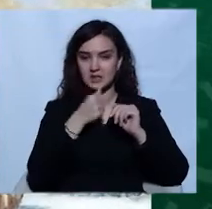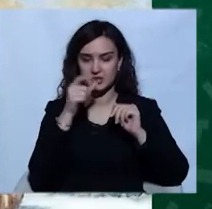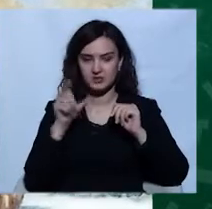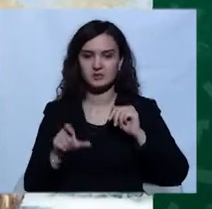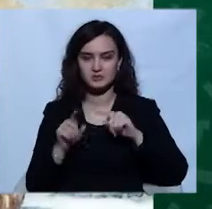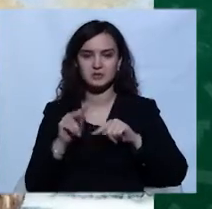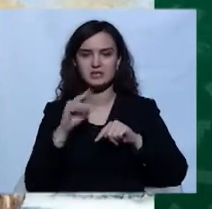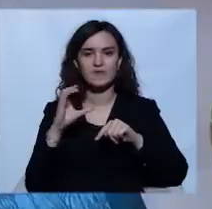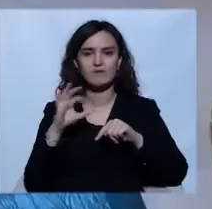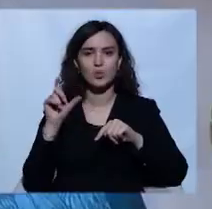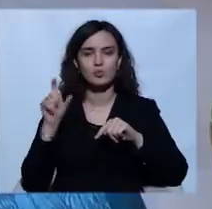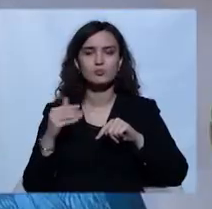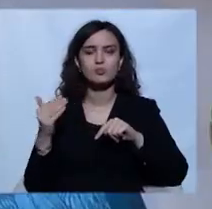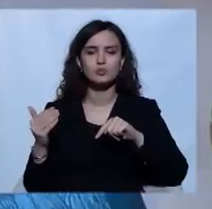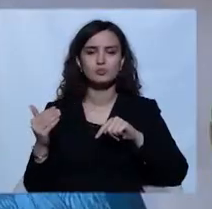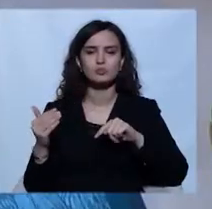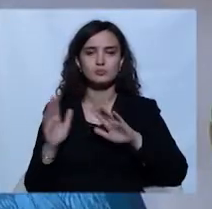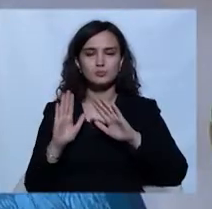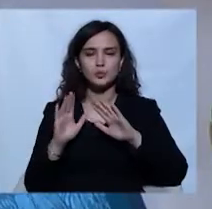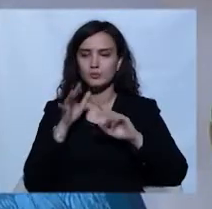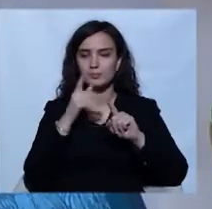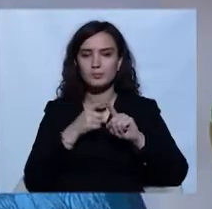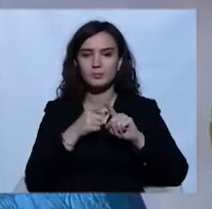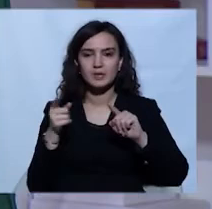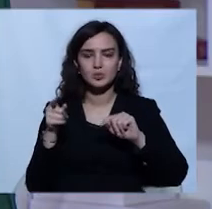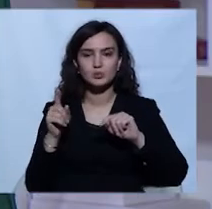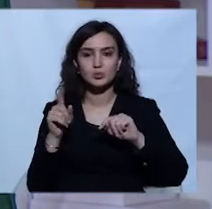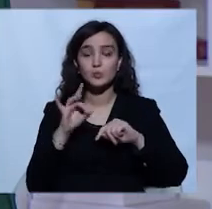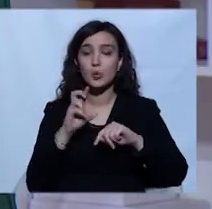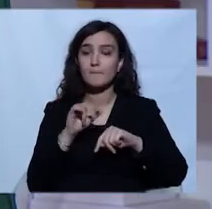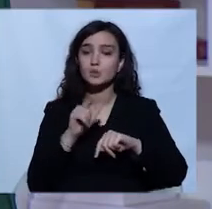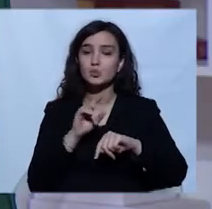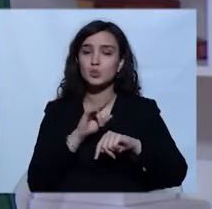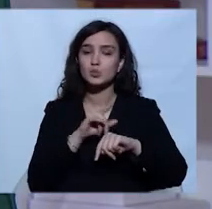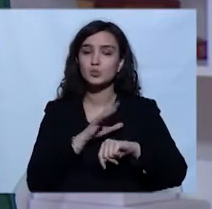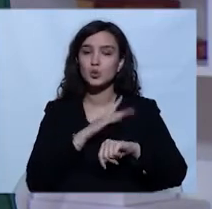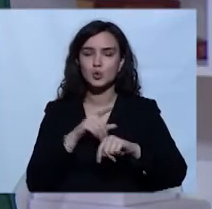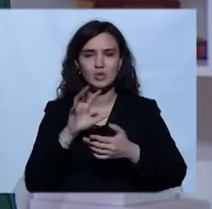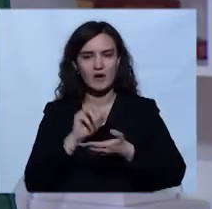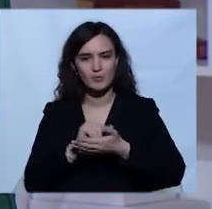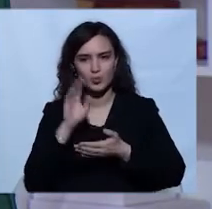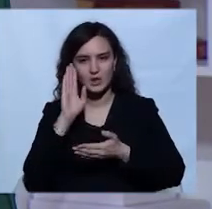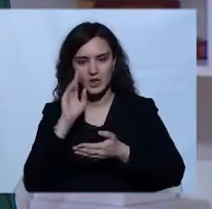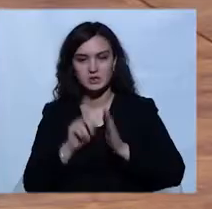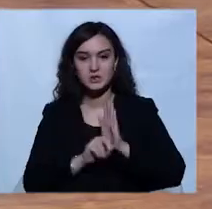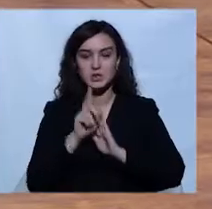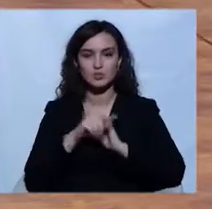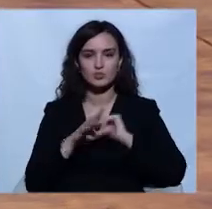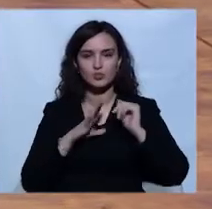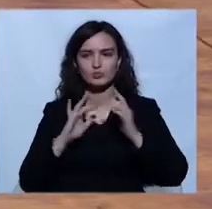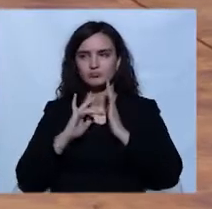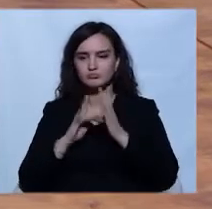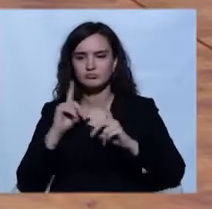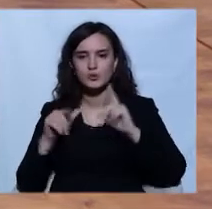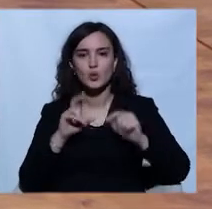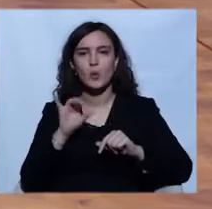reflects Defoe's own experiences, because Robinson Crusoe was a busy man at the beginning of the story. He was traveling all over